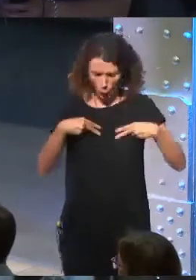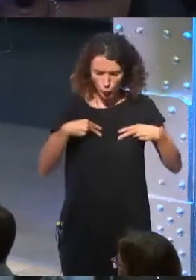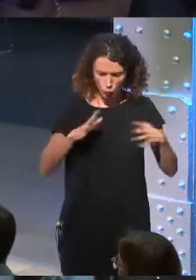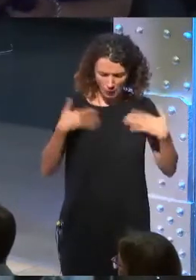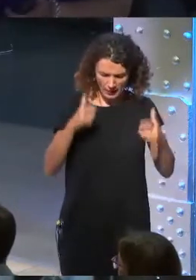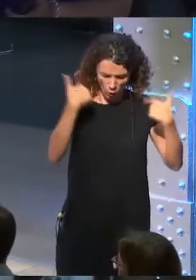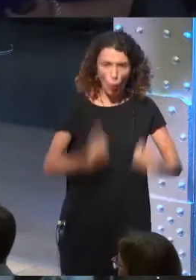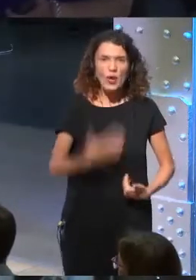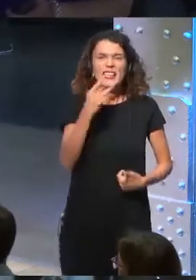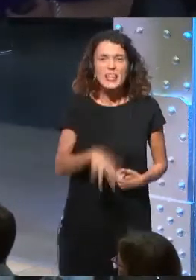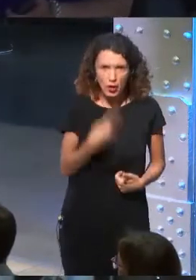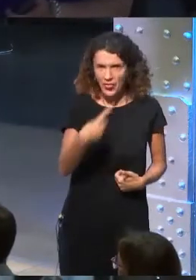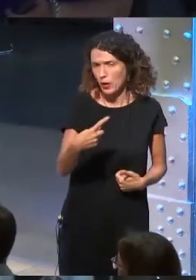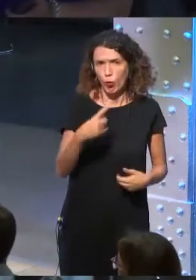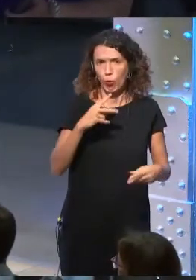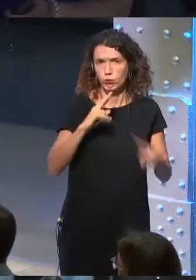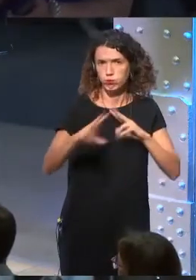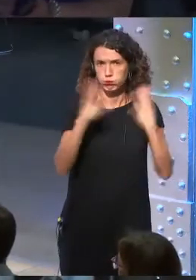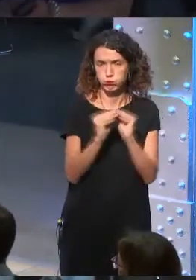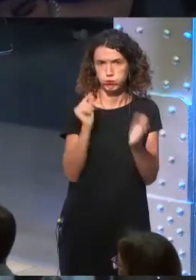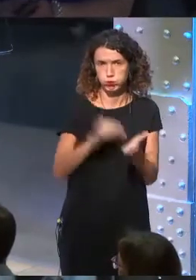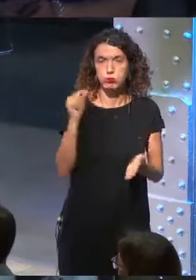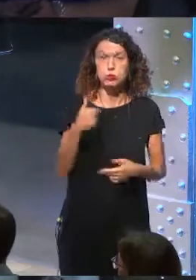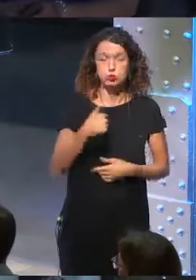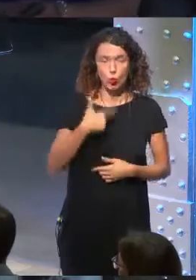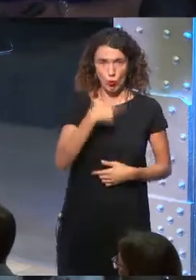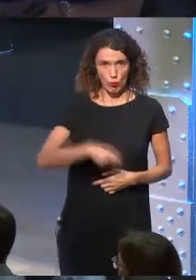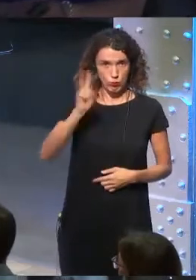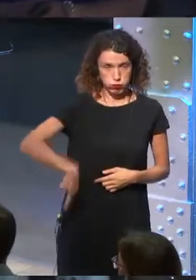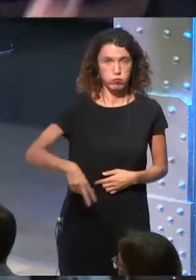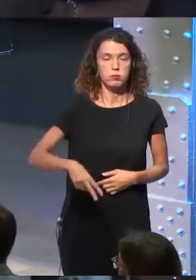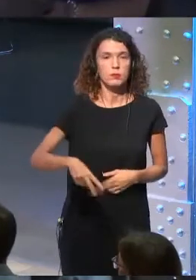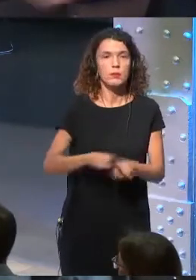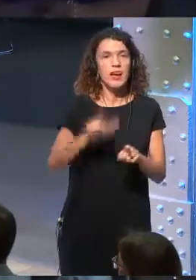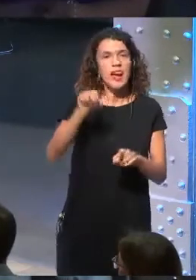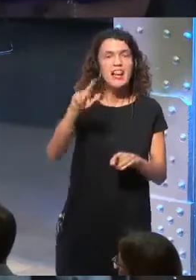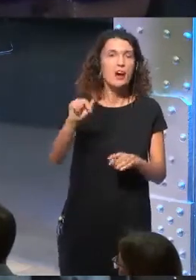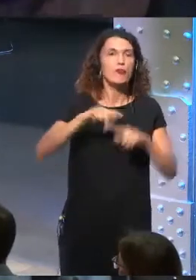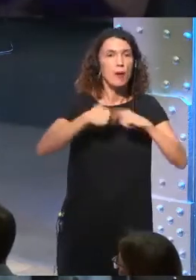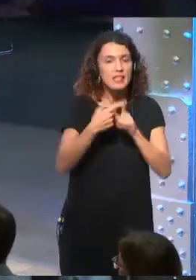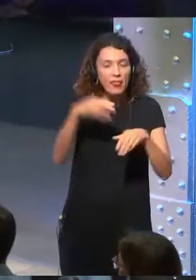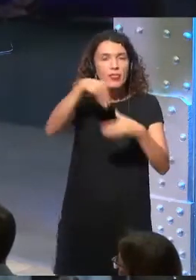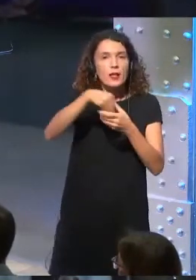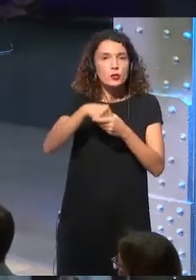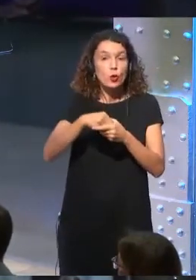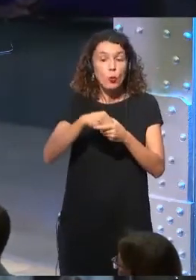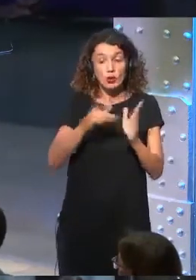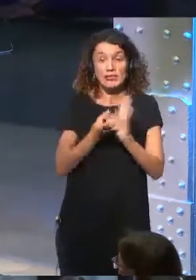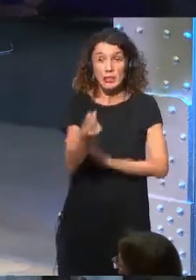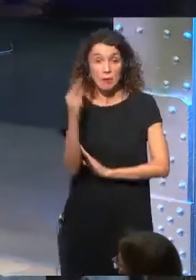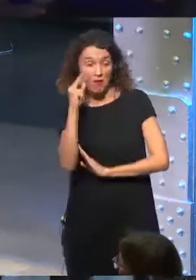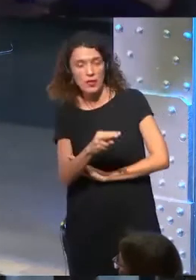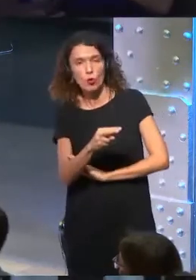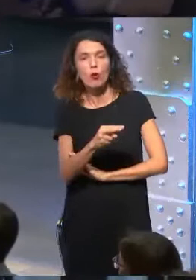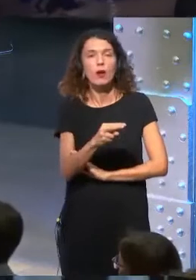So that you don't wonder who I am, I'll tell you briefly. I am the familiar lar of